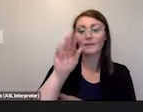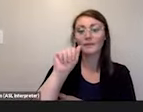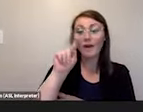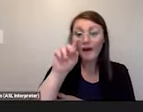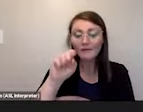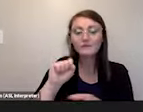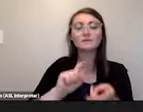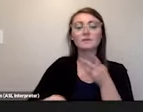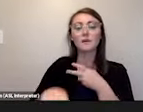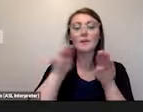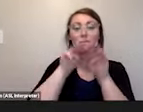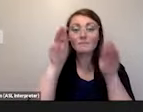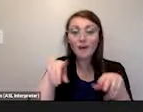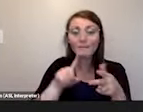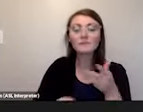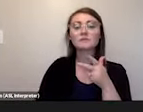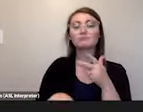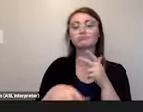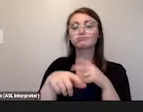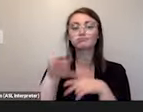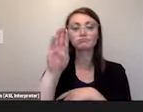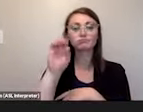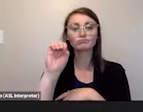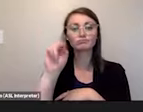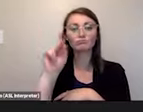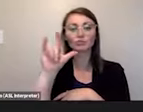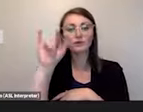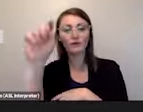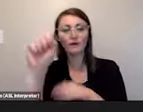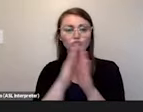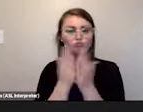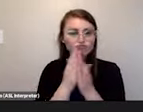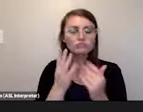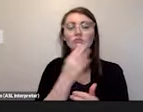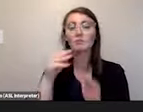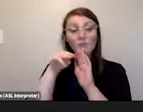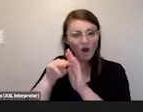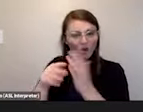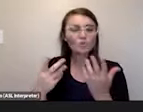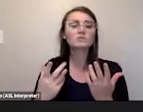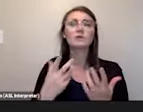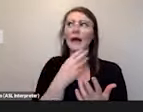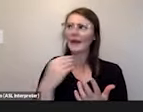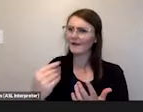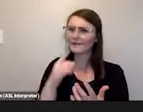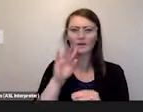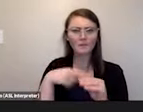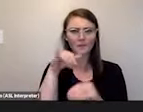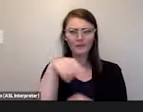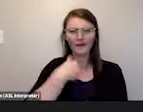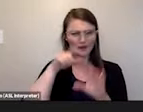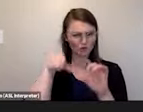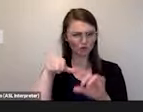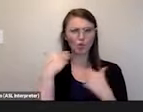maps and booklets and models. I talked about some models. Actually, speaking of bats, I should